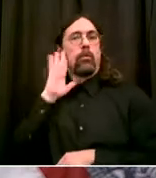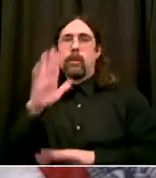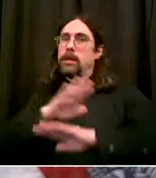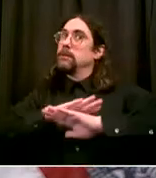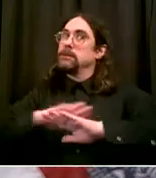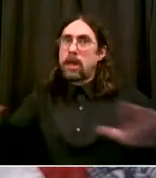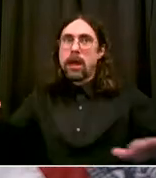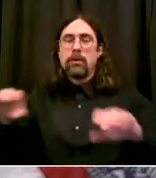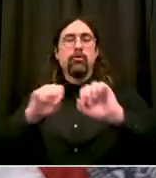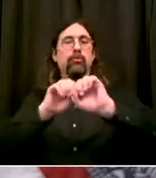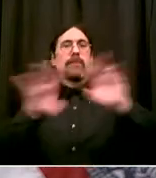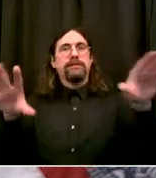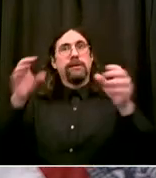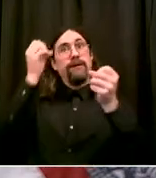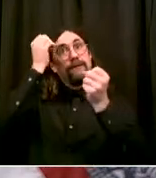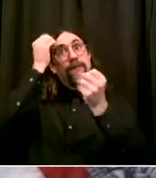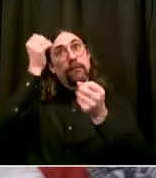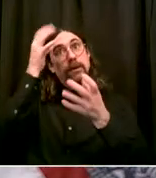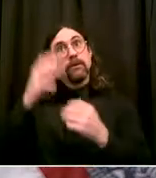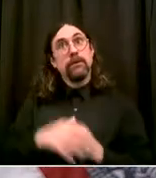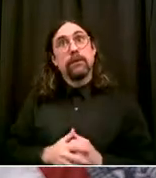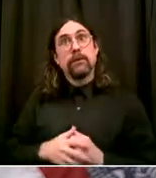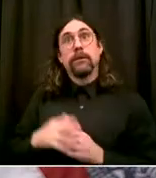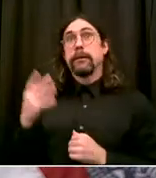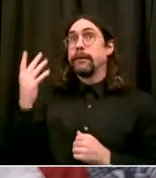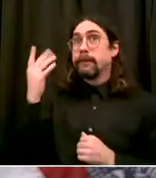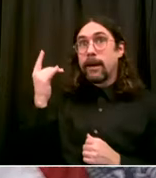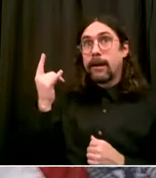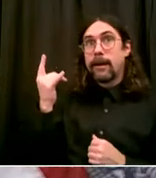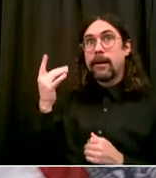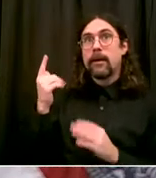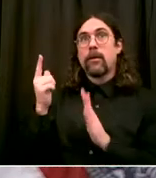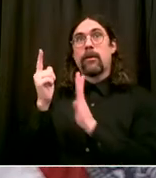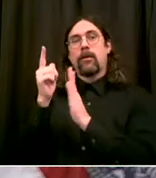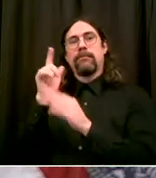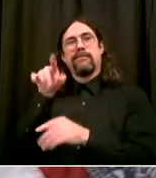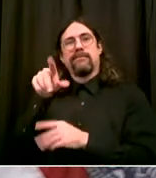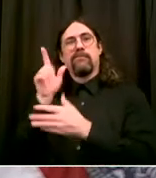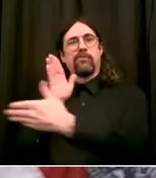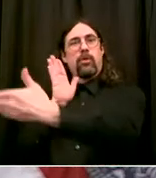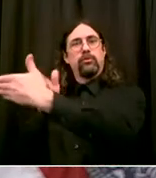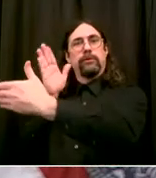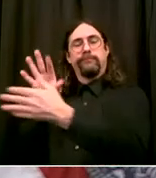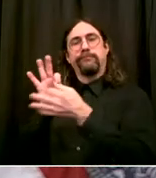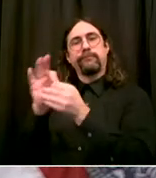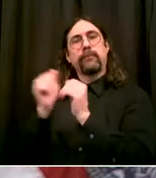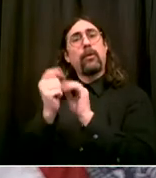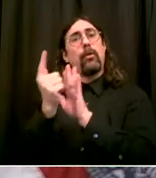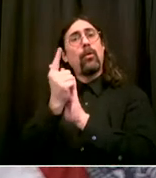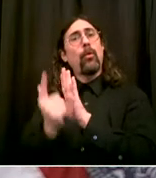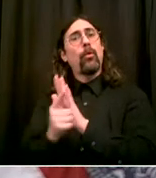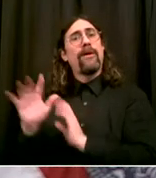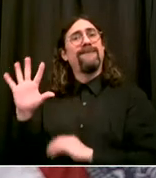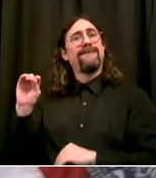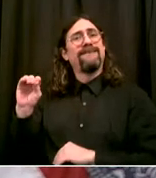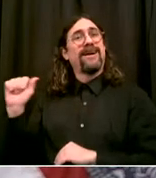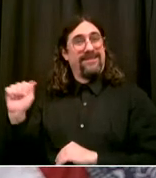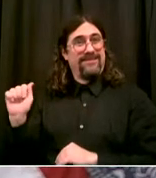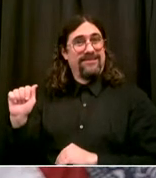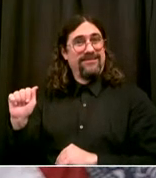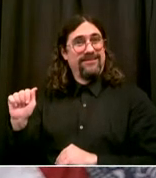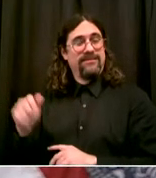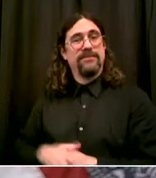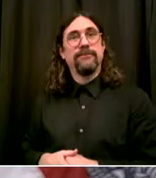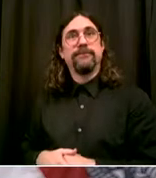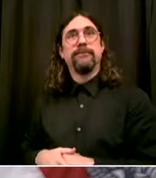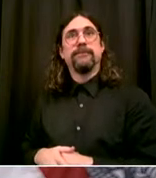lawsuit. So I'm just wondering, is that where things stand, that we can't find out whether